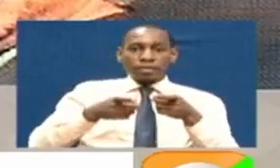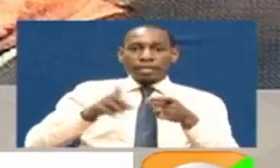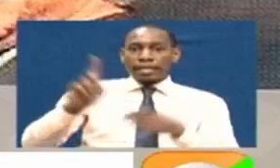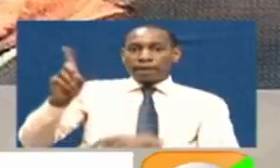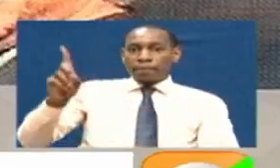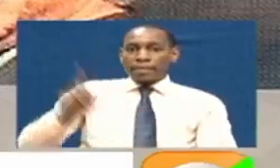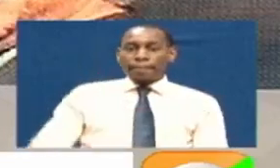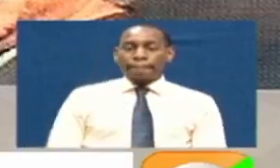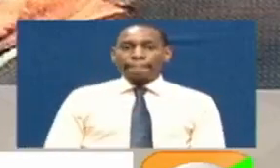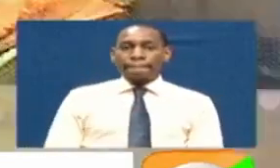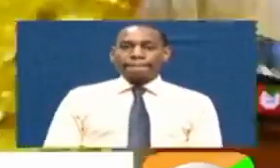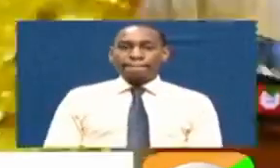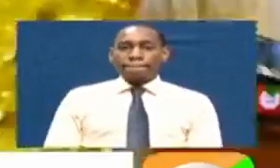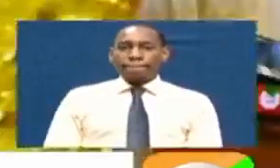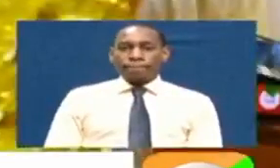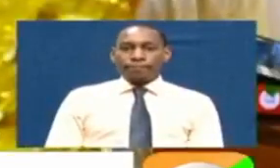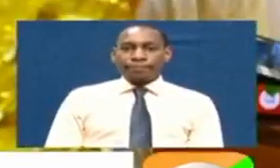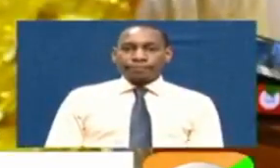capital.